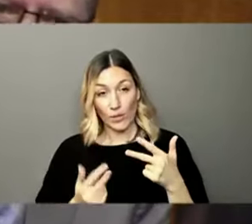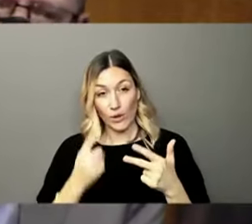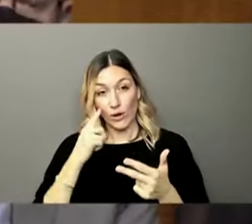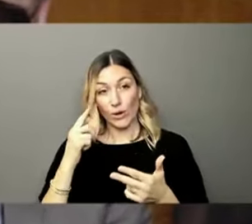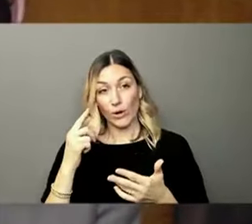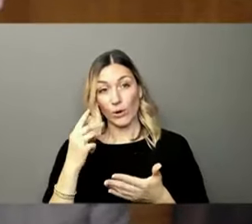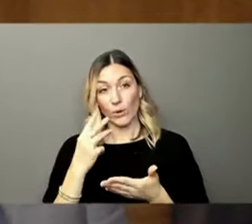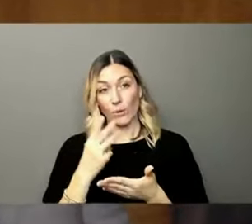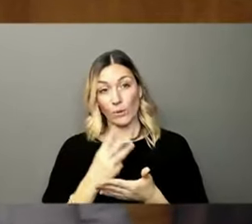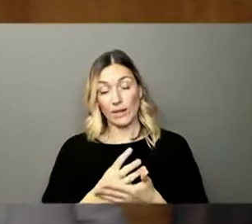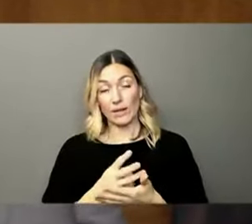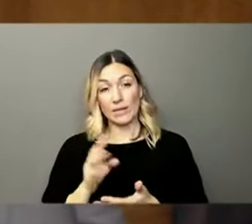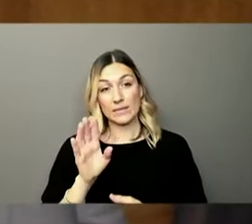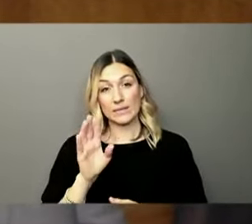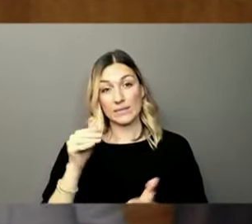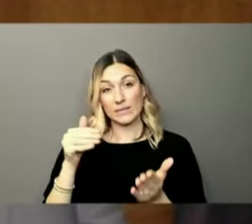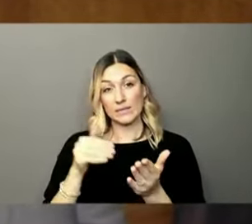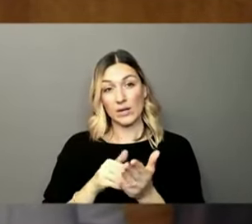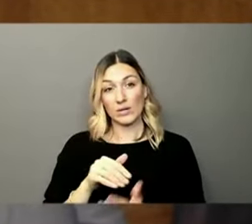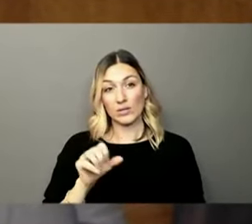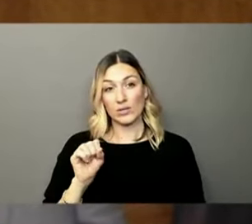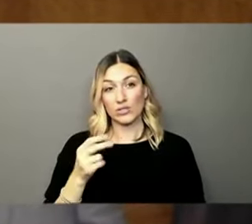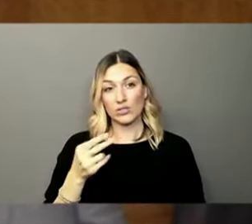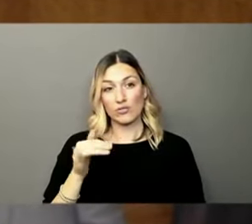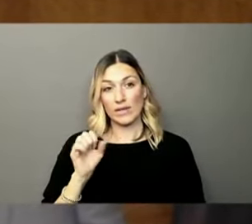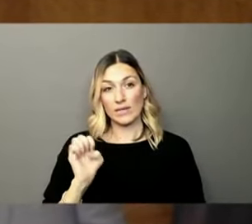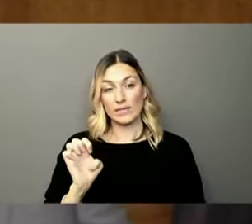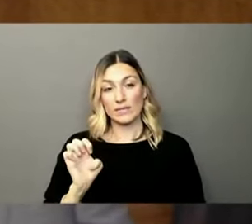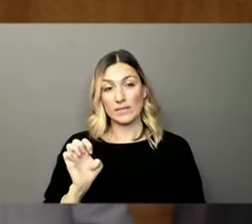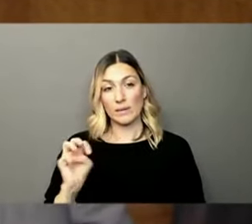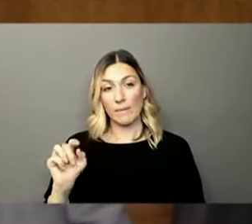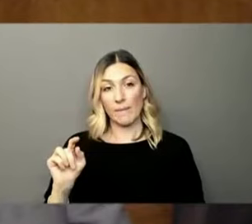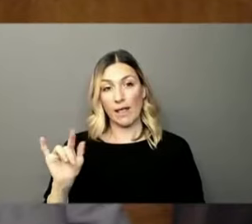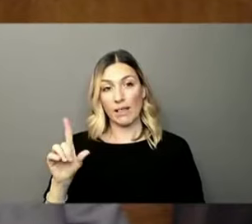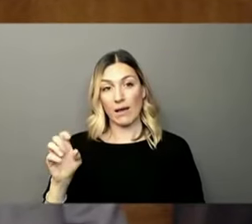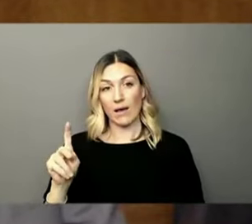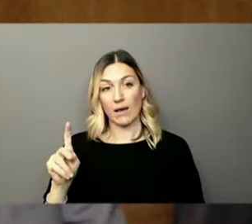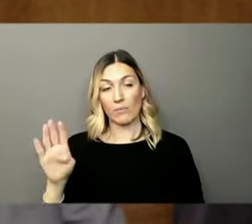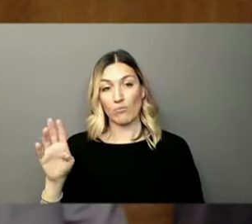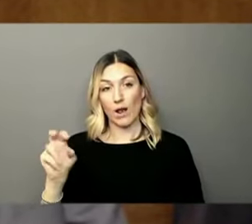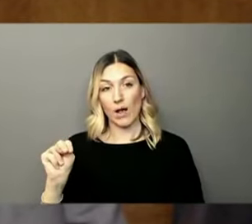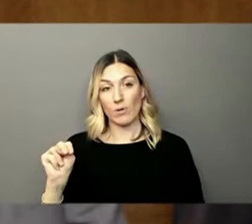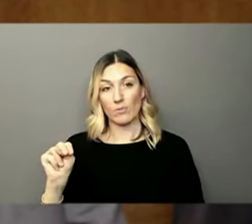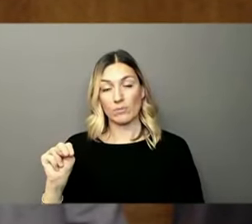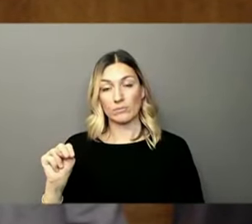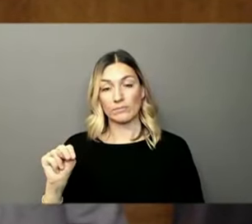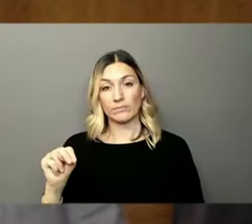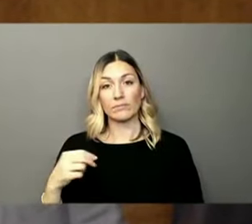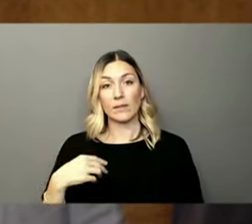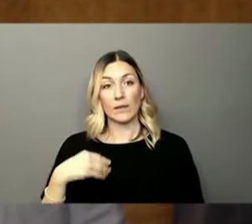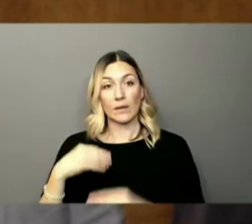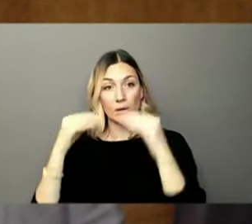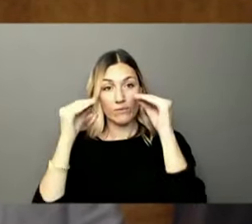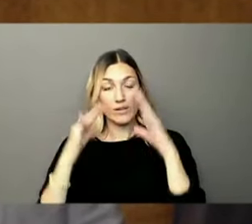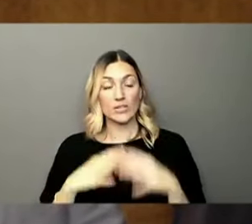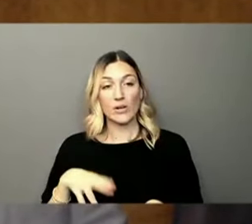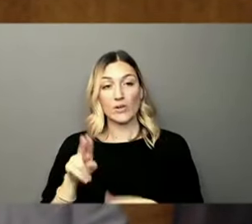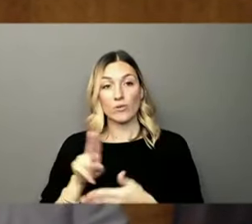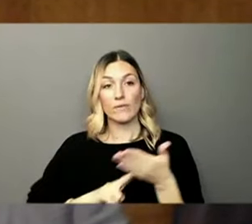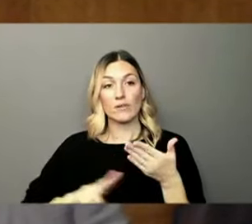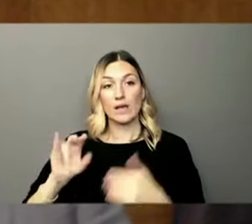Our third witness is Dr. Sharice Madlock-Brown, Associate Professor of Health Informatics, the University of Iowa College of